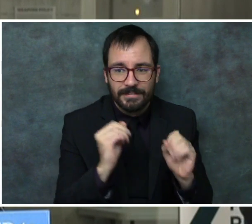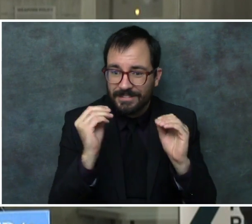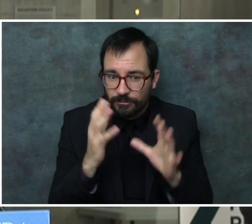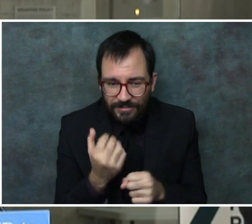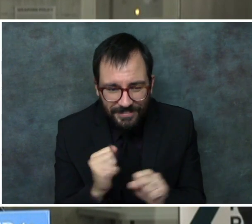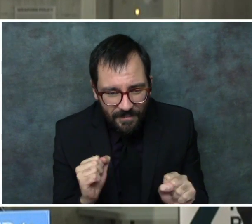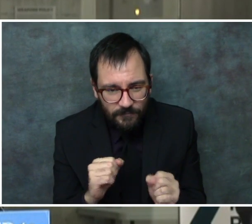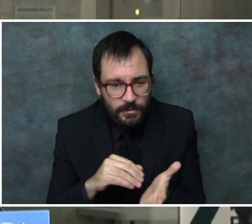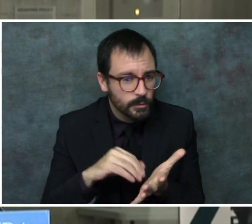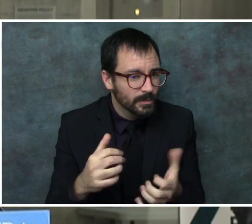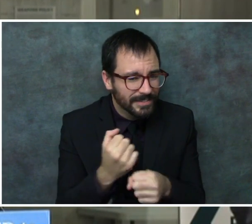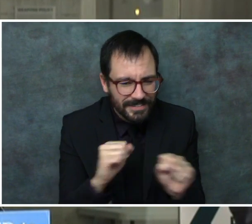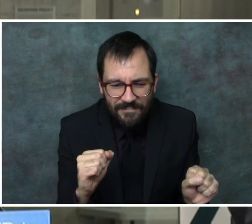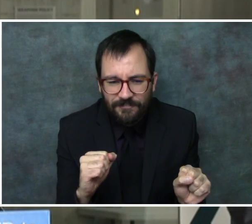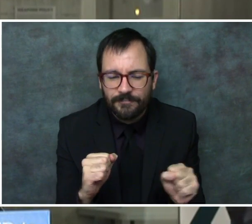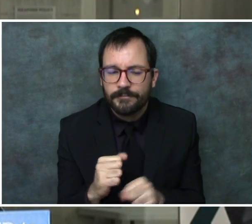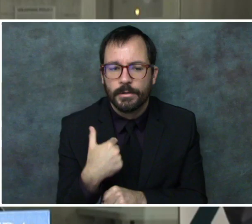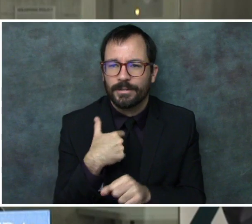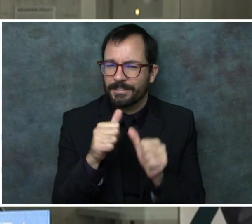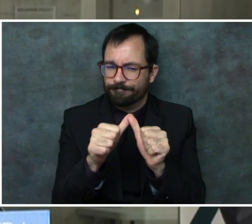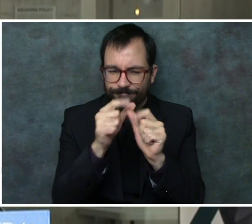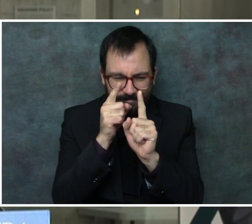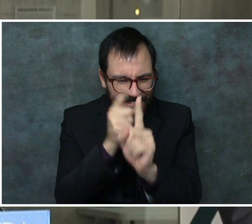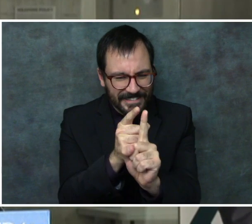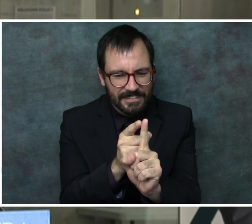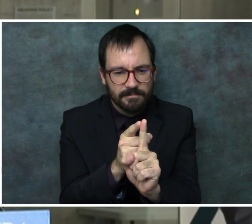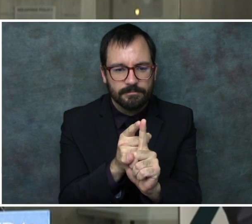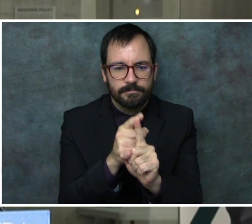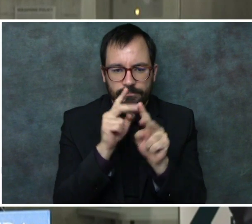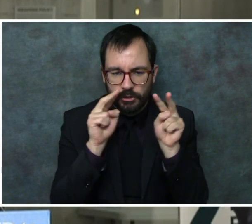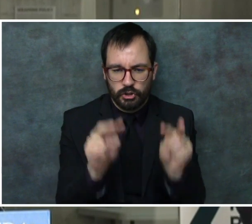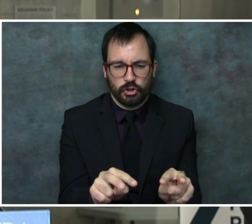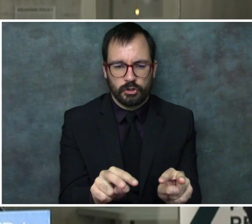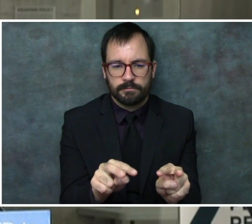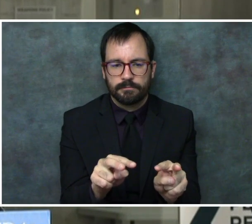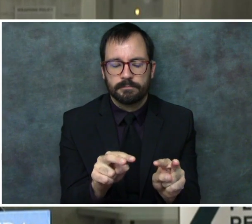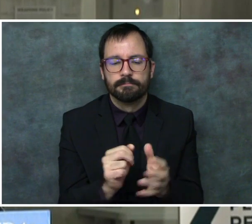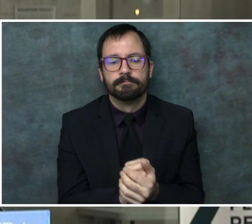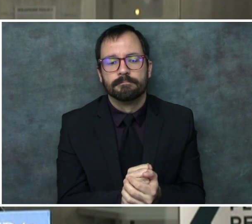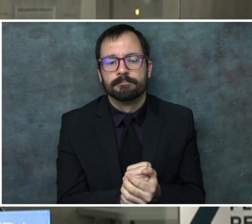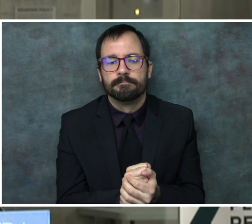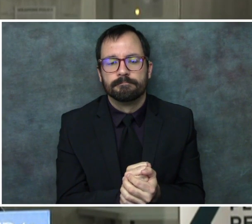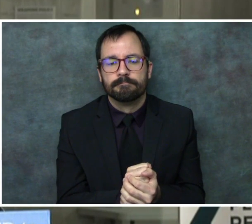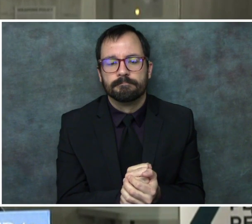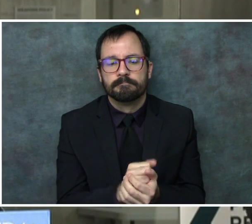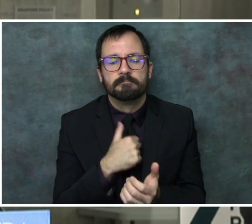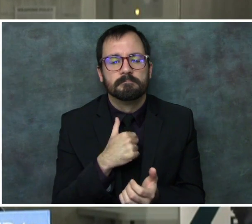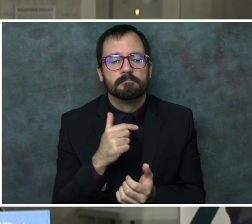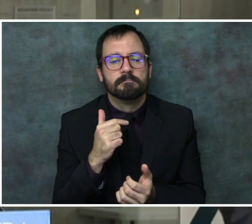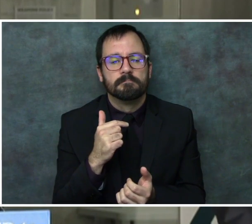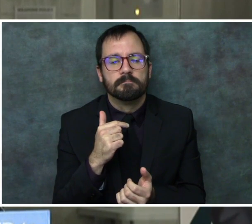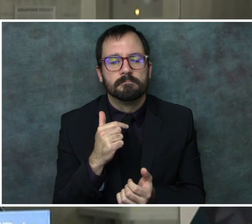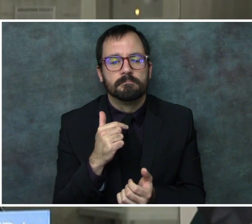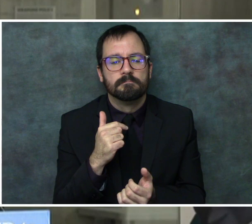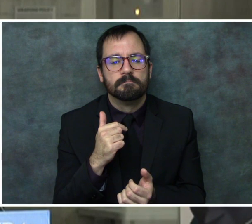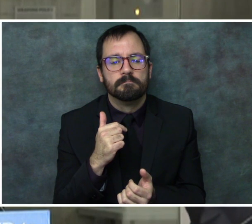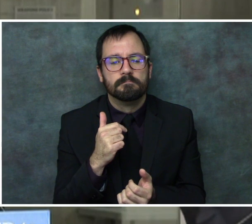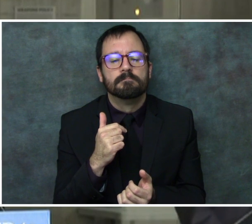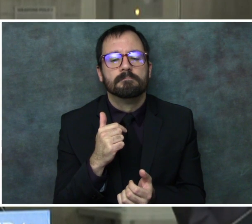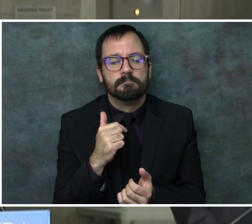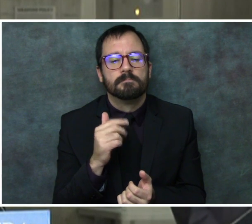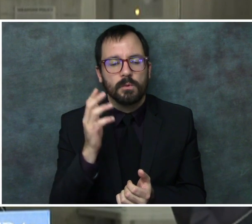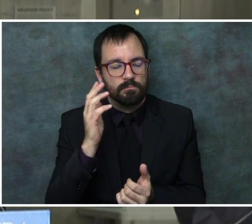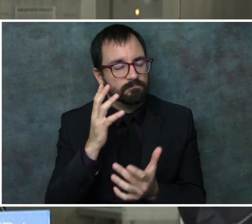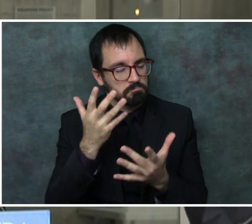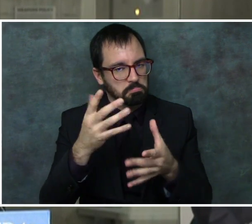that in the schools that we put all the precautions in place to make sure that we keep our teachers safe and keep our students safe. And we're going to